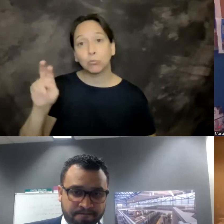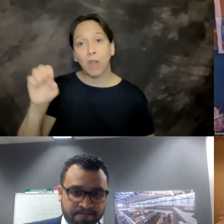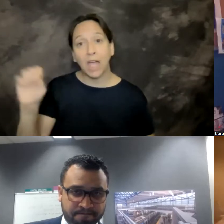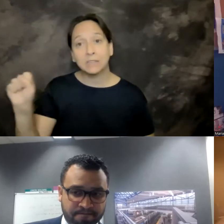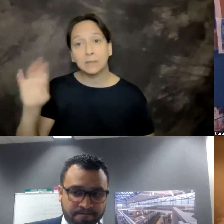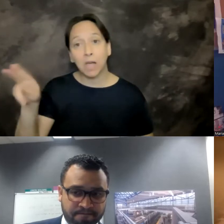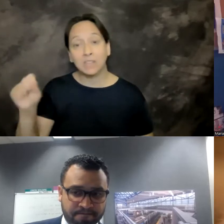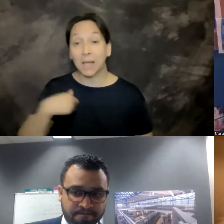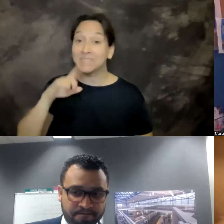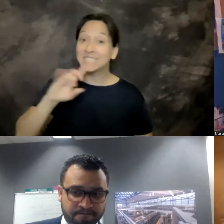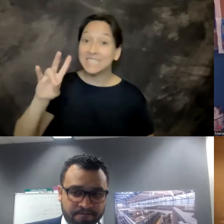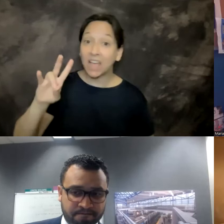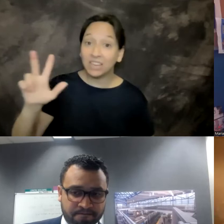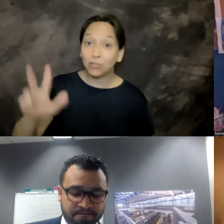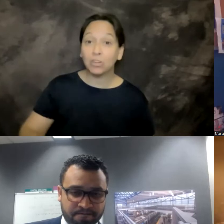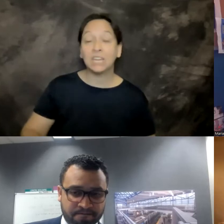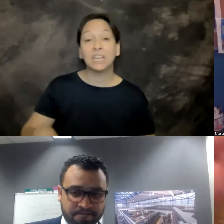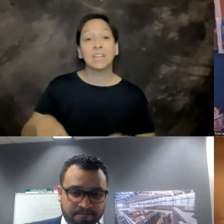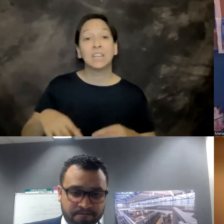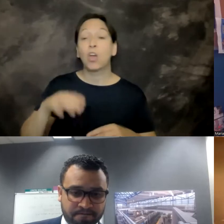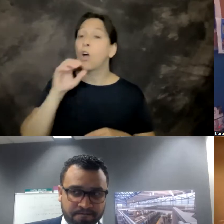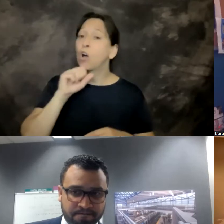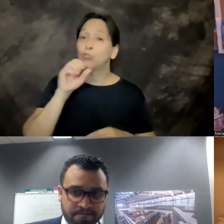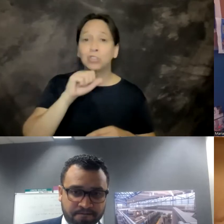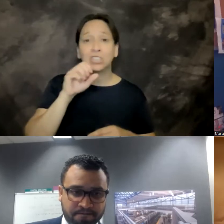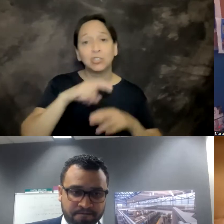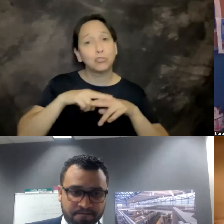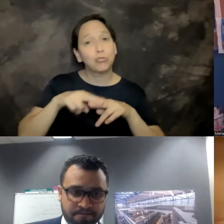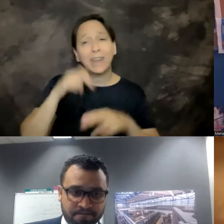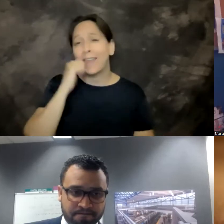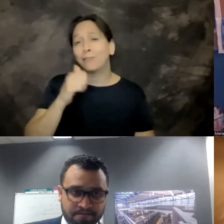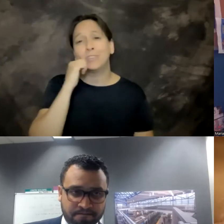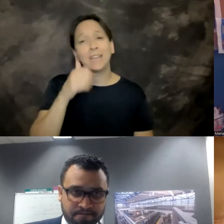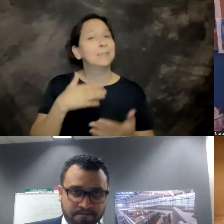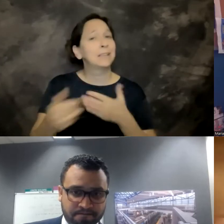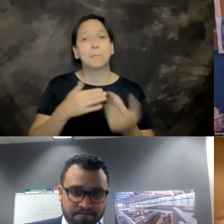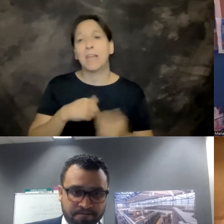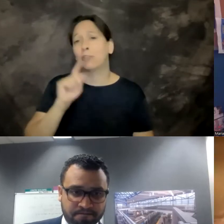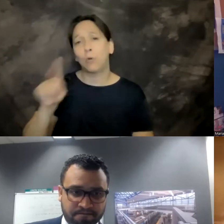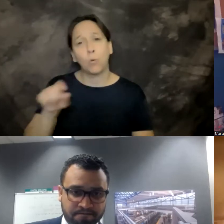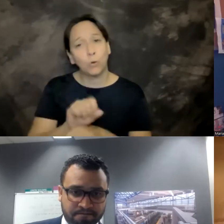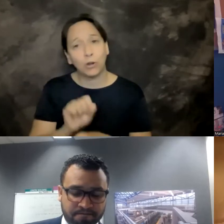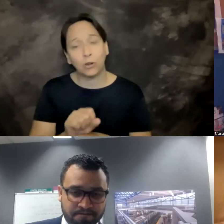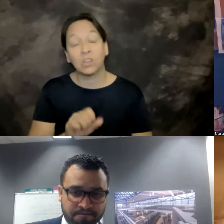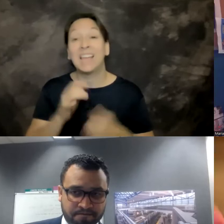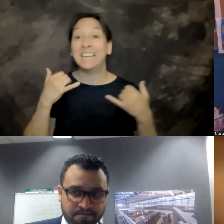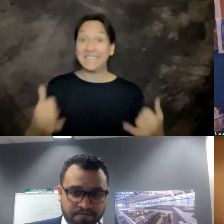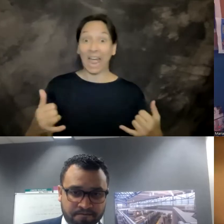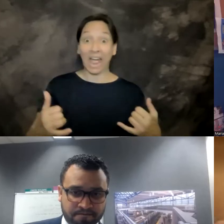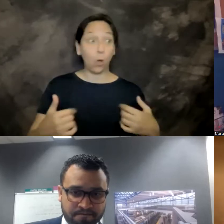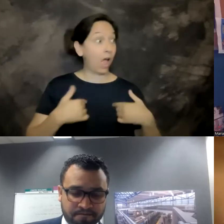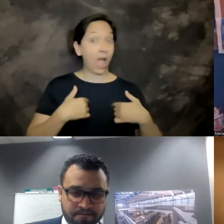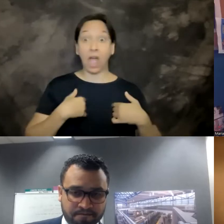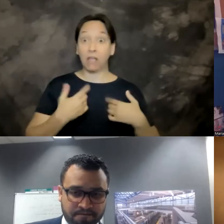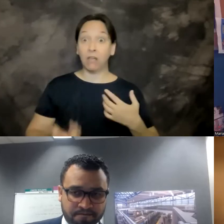who goes on the Orange Line every day, regardless of how many days it takes me to get to work, your route now has me get